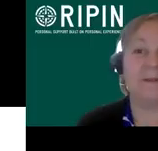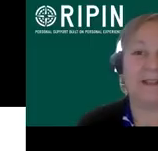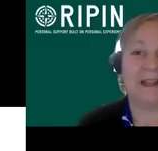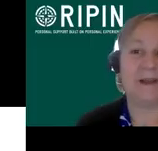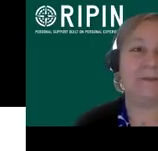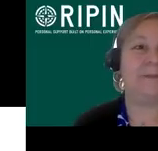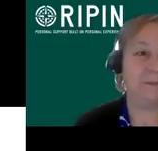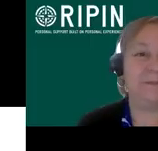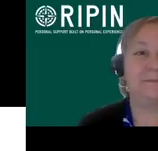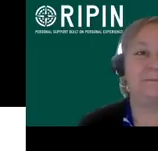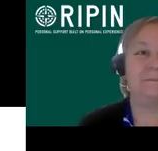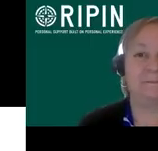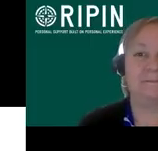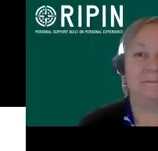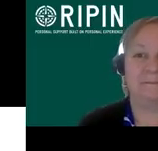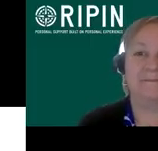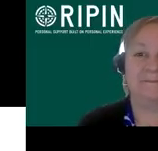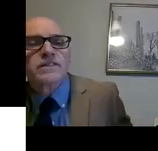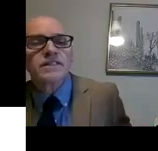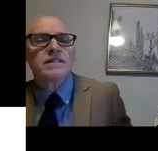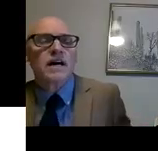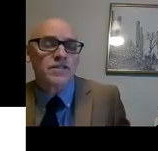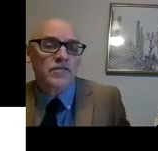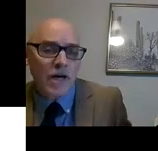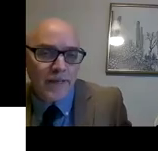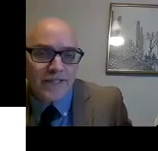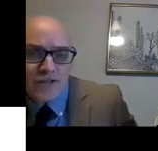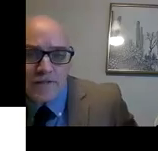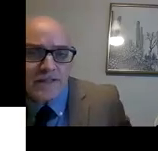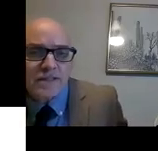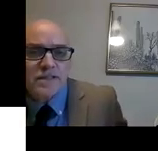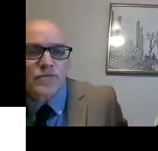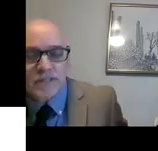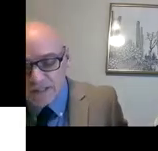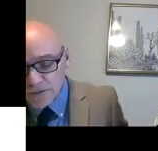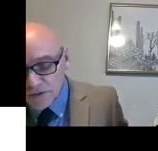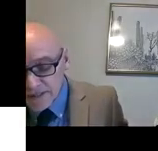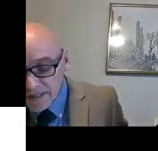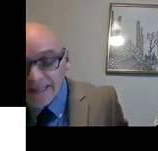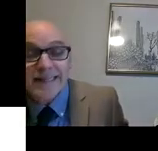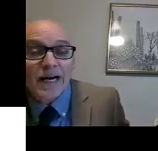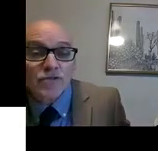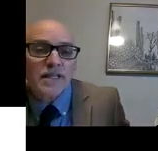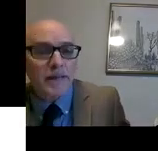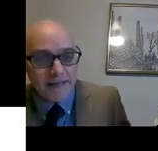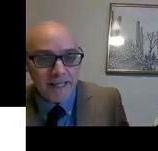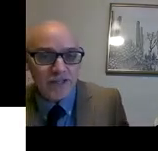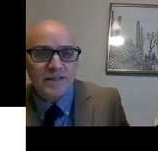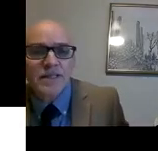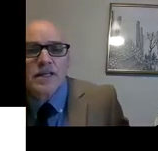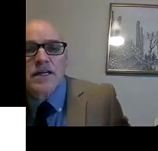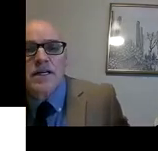Okay, you can proceed. Thank you. The other services are general outpatient services, which includes